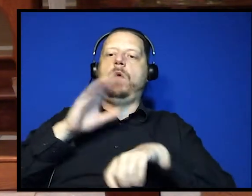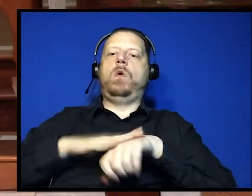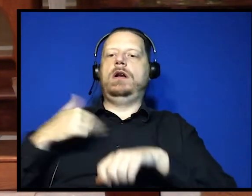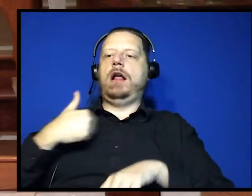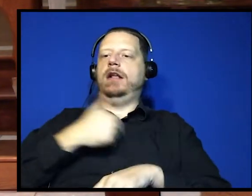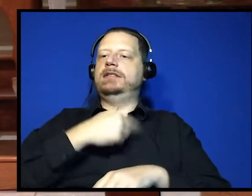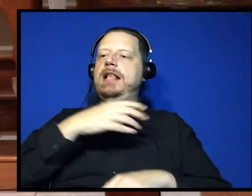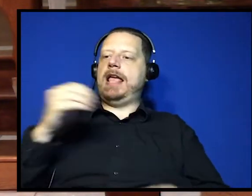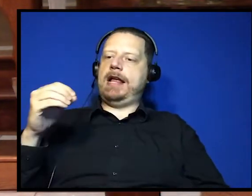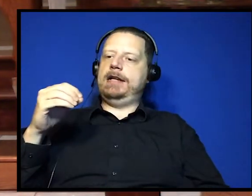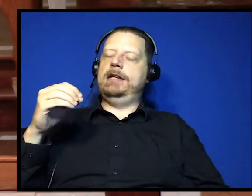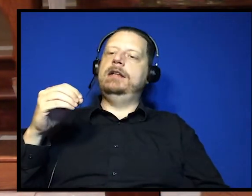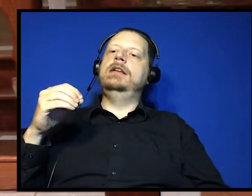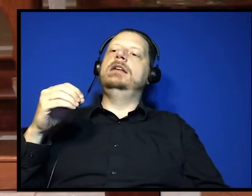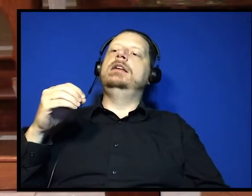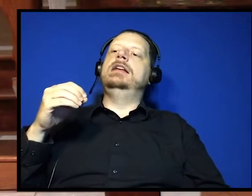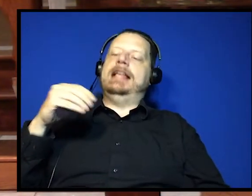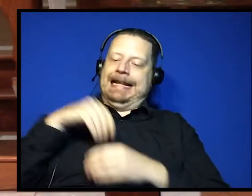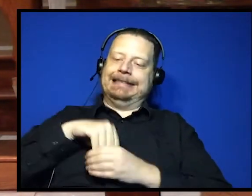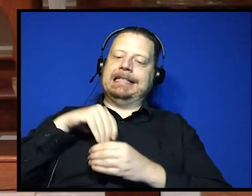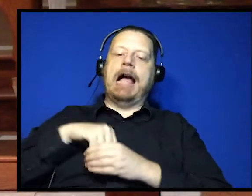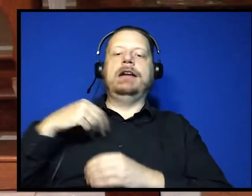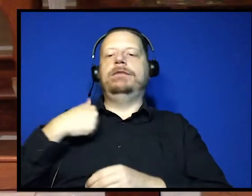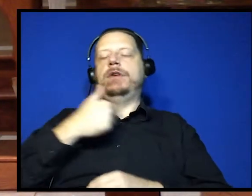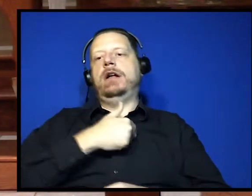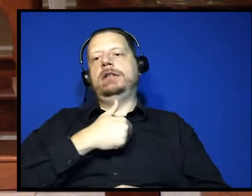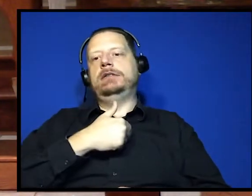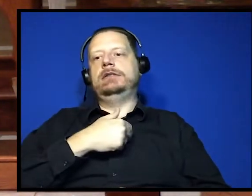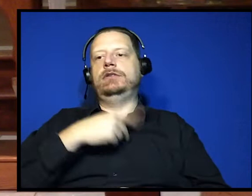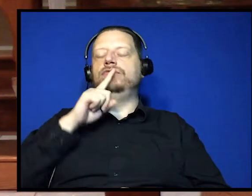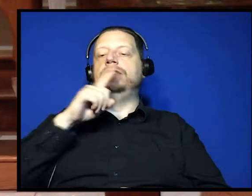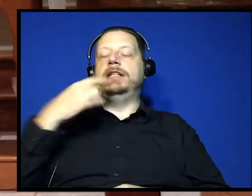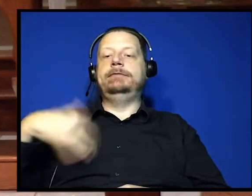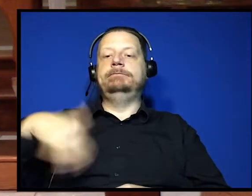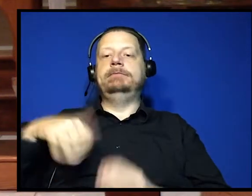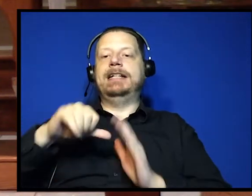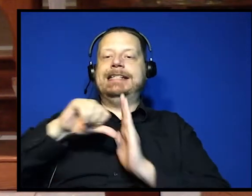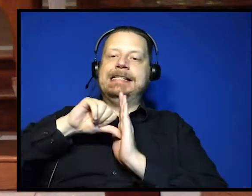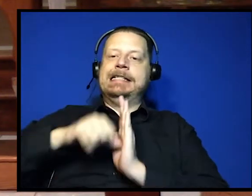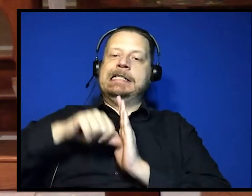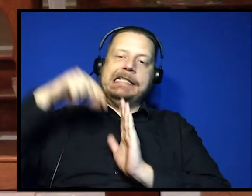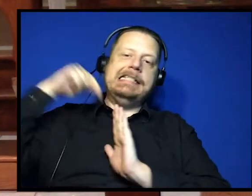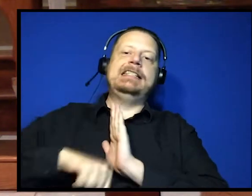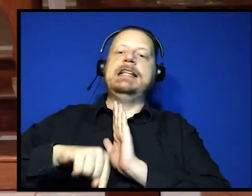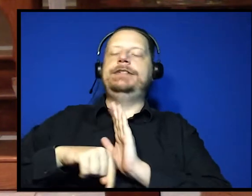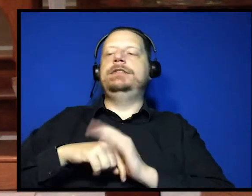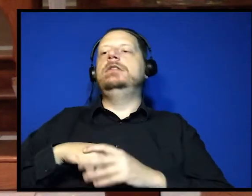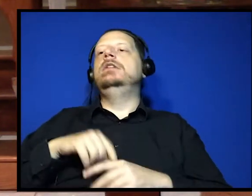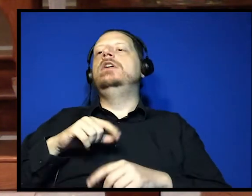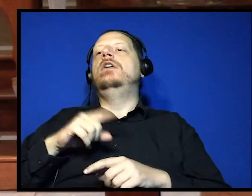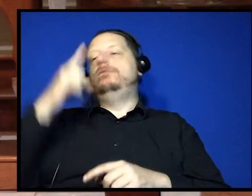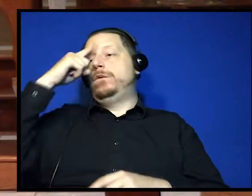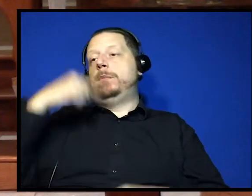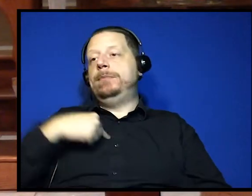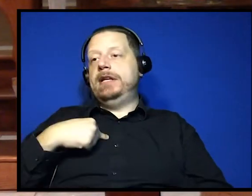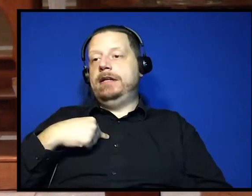and even inside of us. This is so intense. And